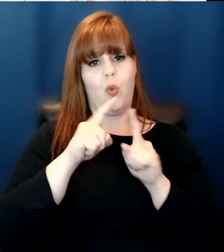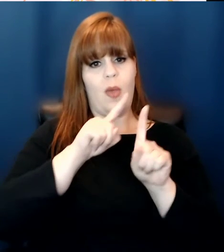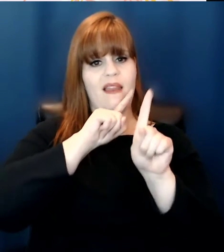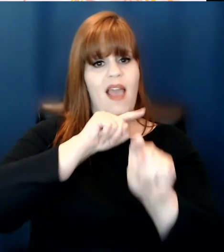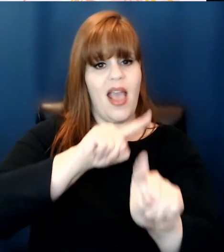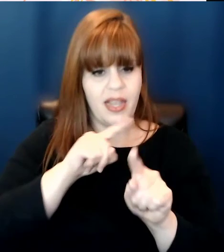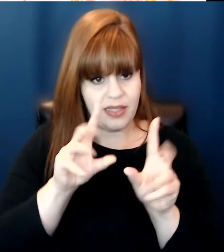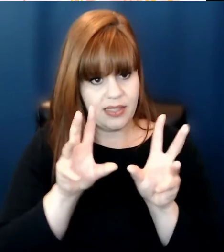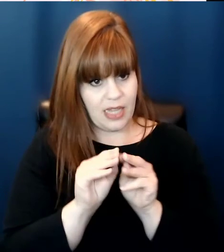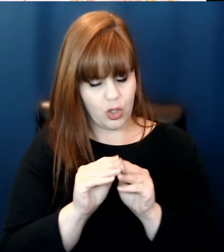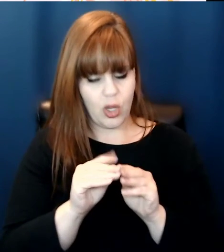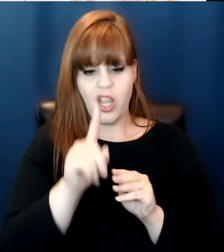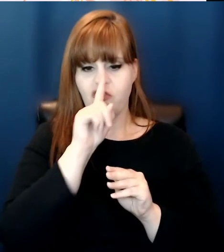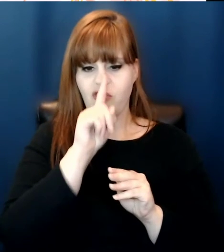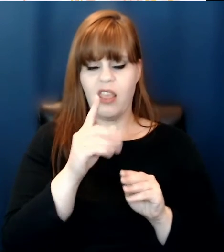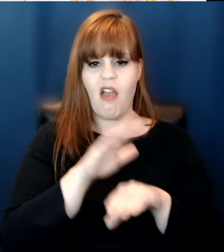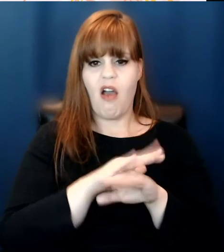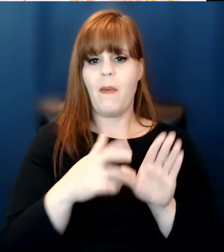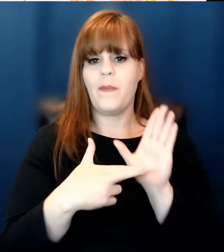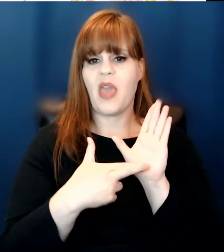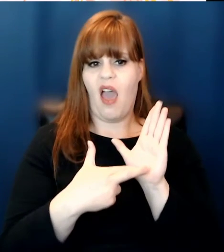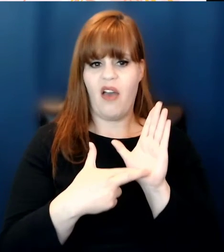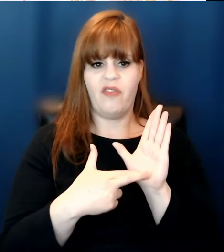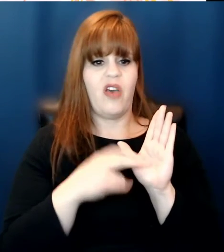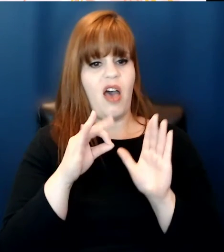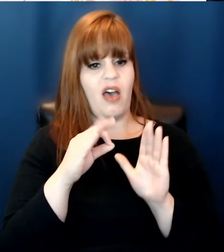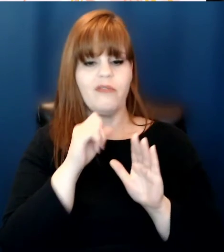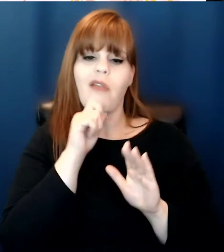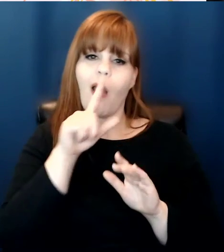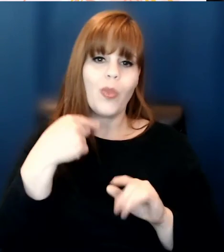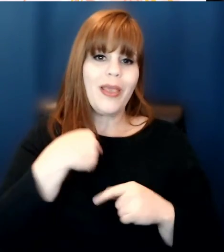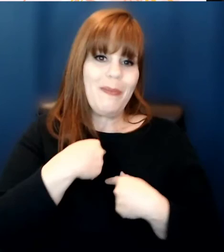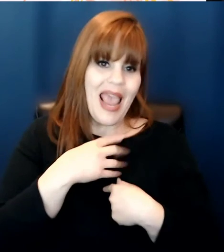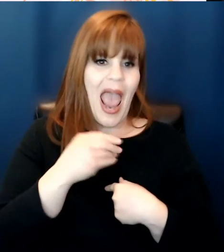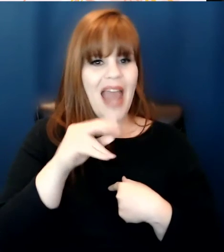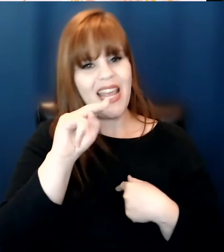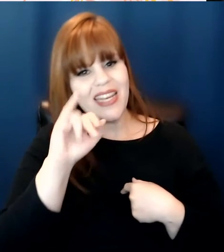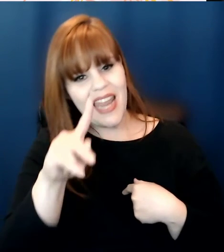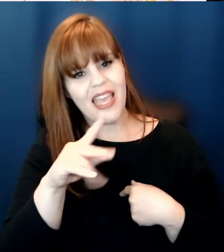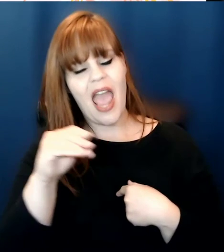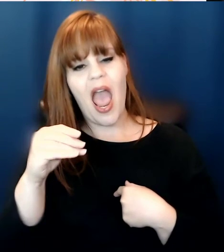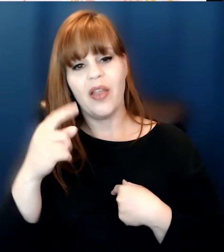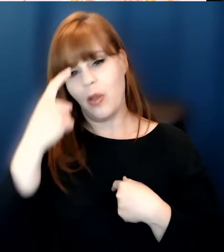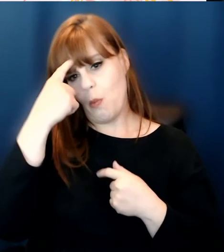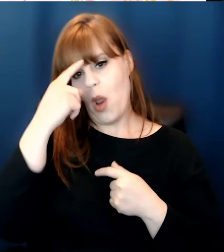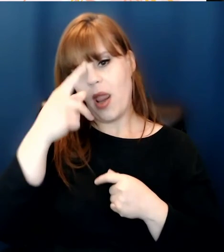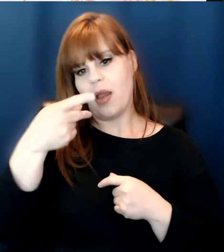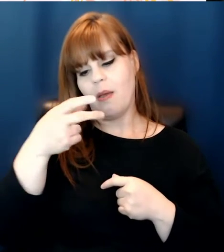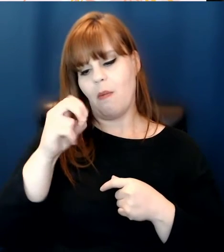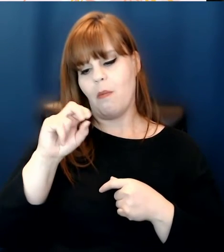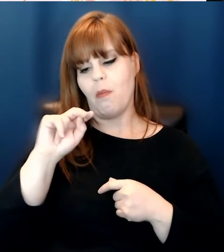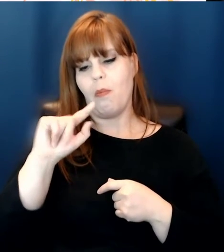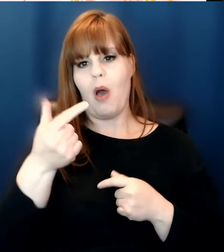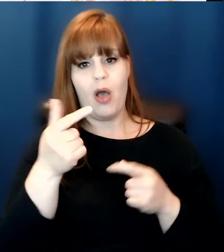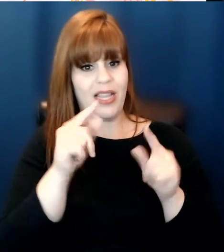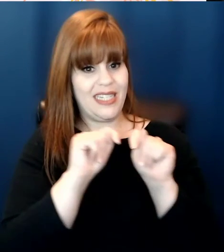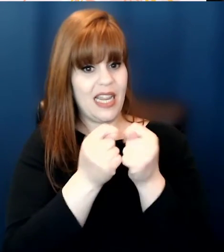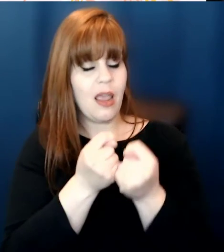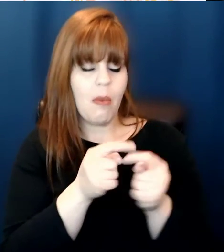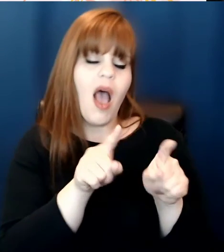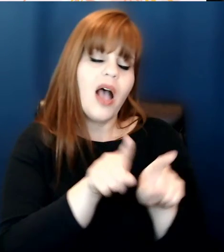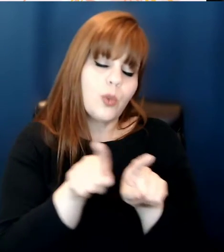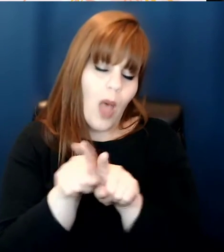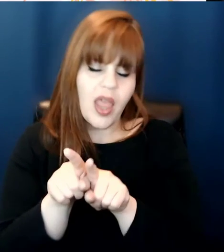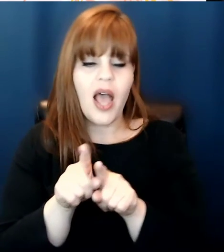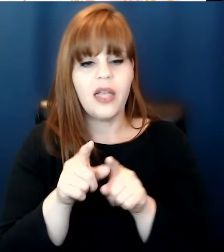session. We'd really, on behalf of not only me and Nicholas and in the Brain Pong team, but